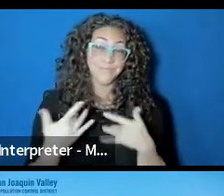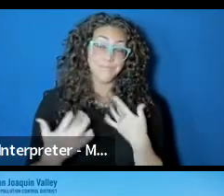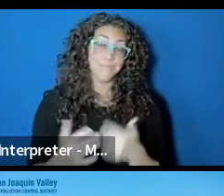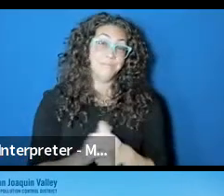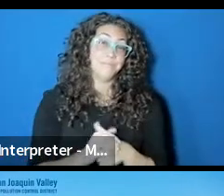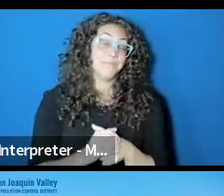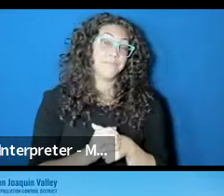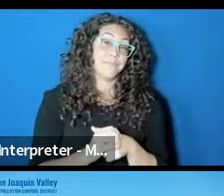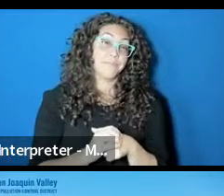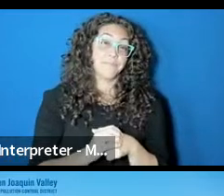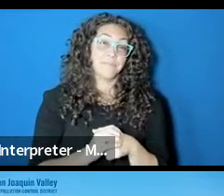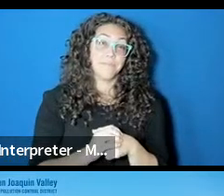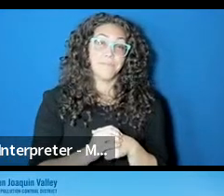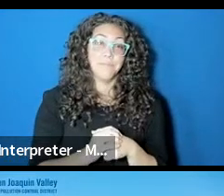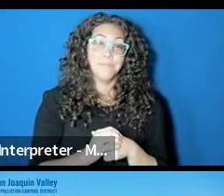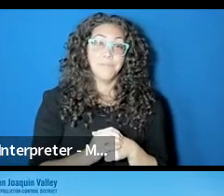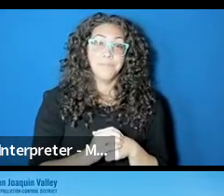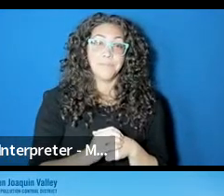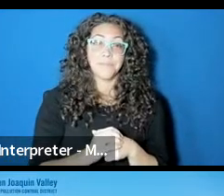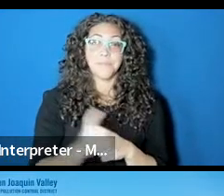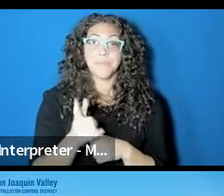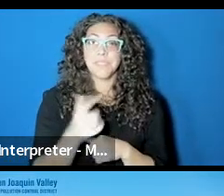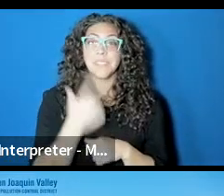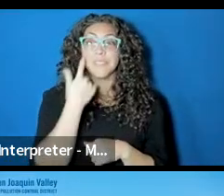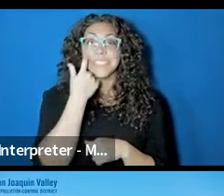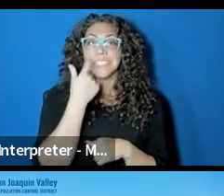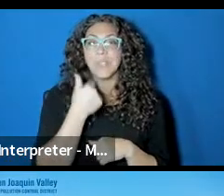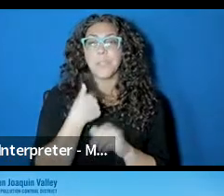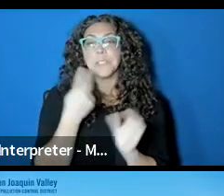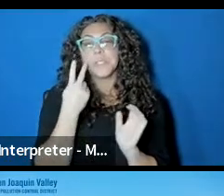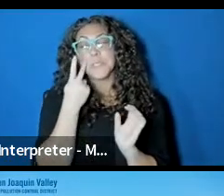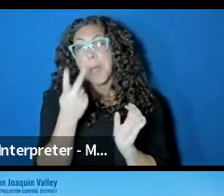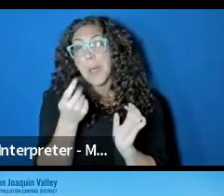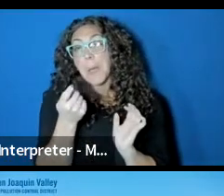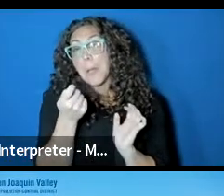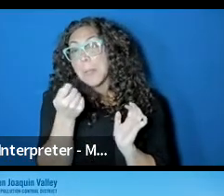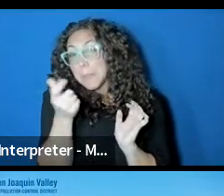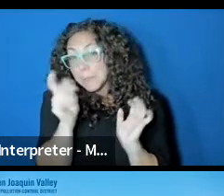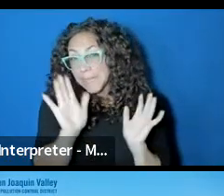We got a sneak peek the other day in our